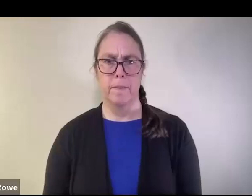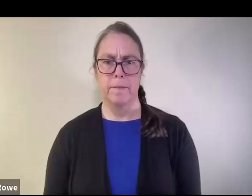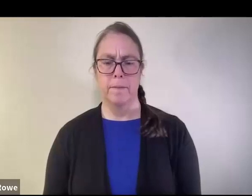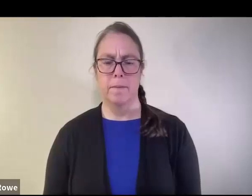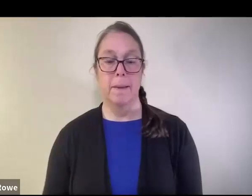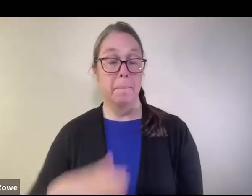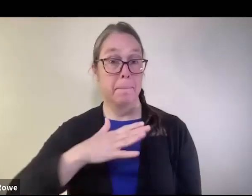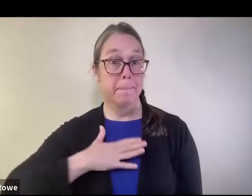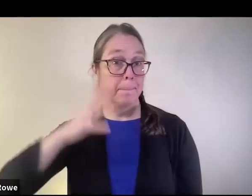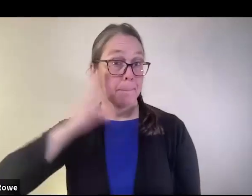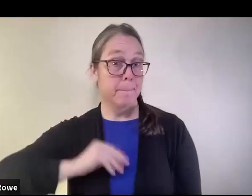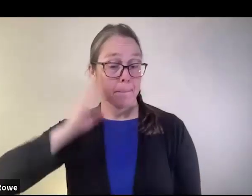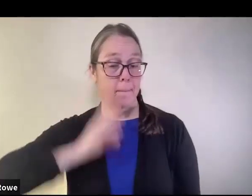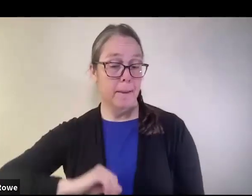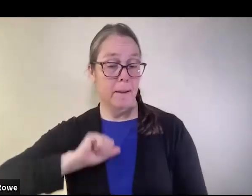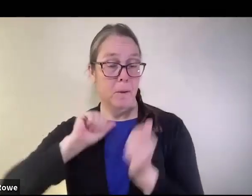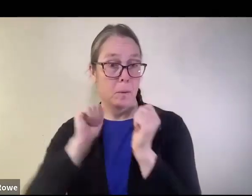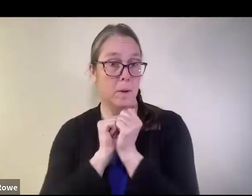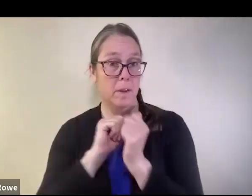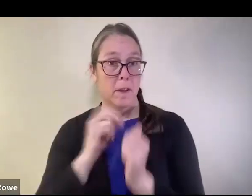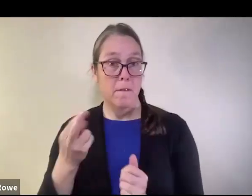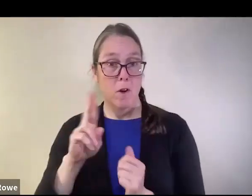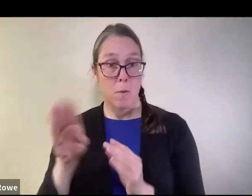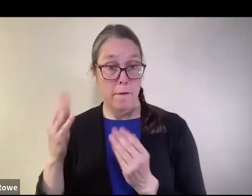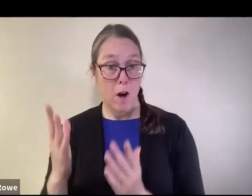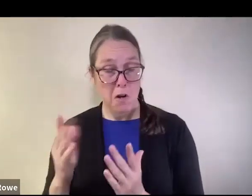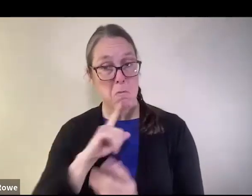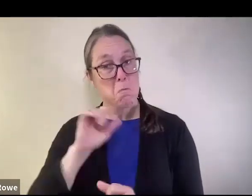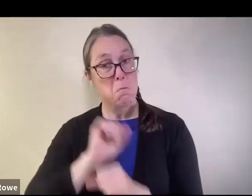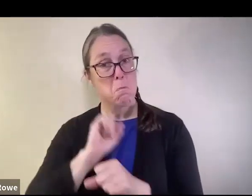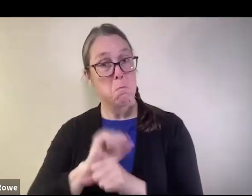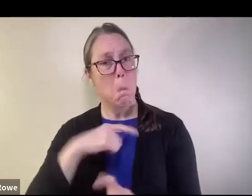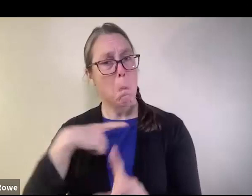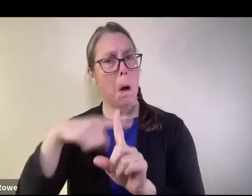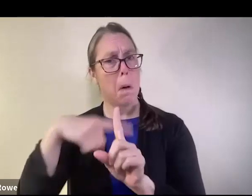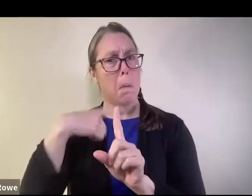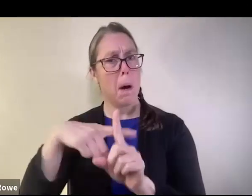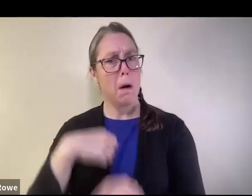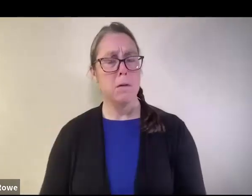My experience with the VR providers, for the most part, has been positive.